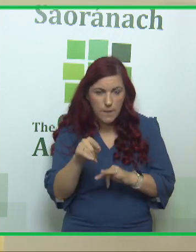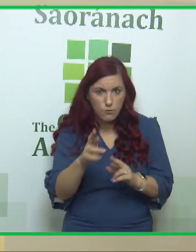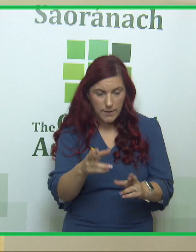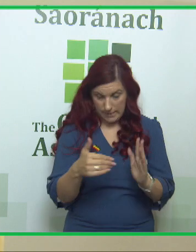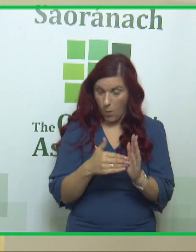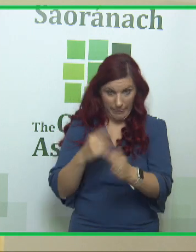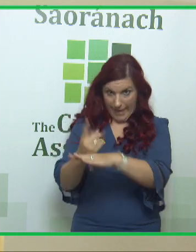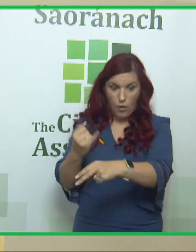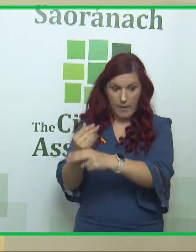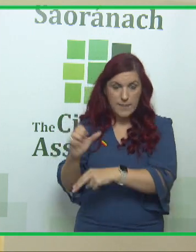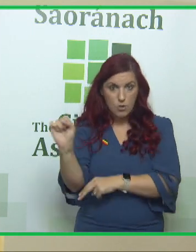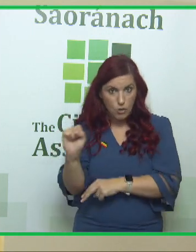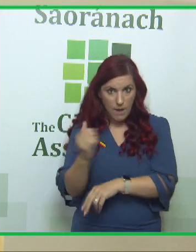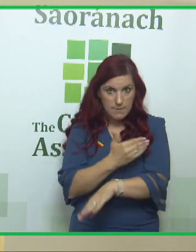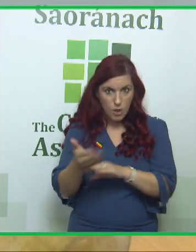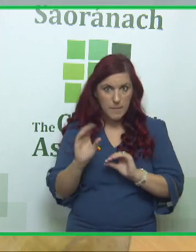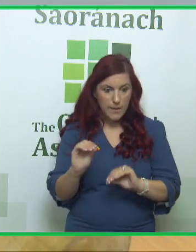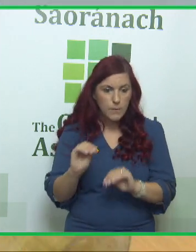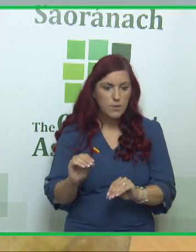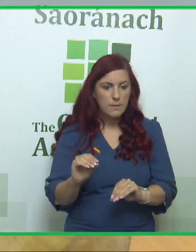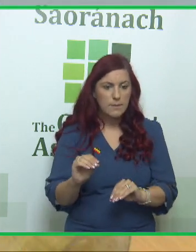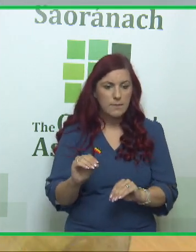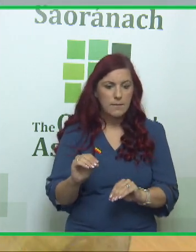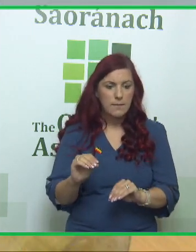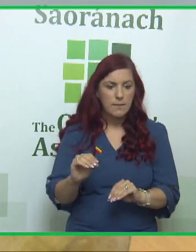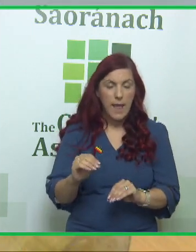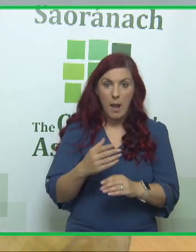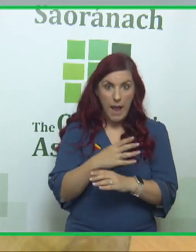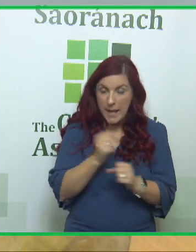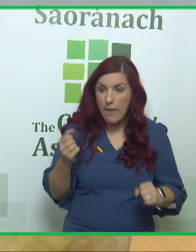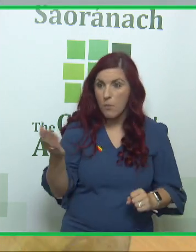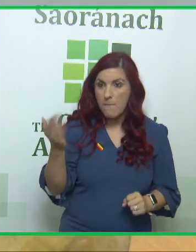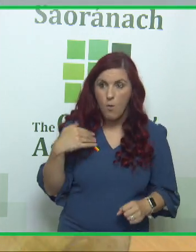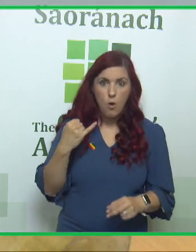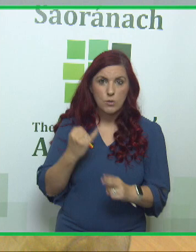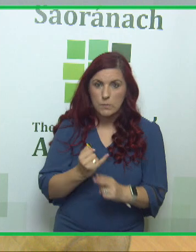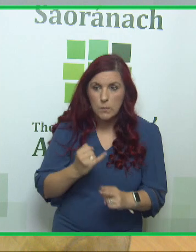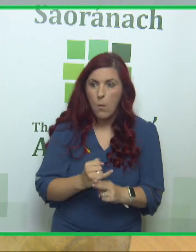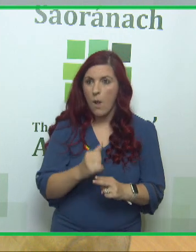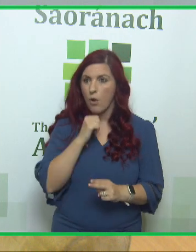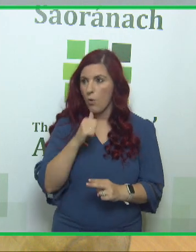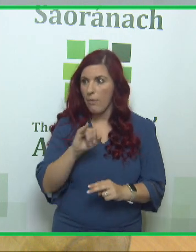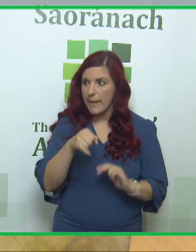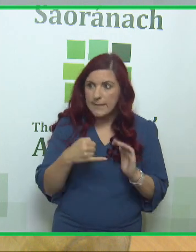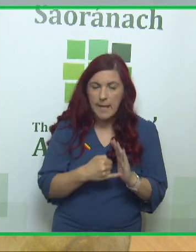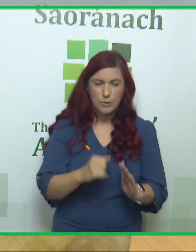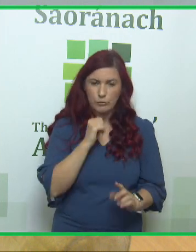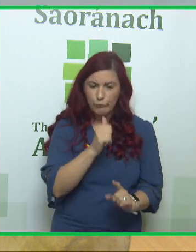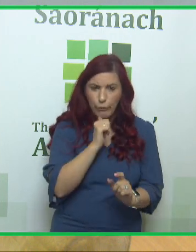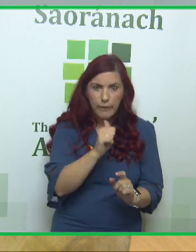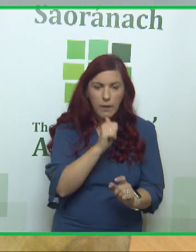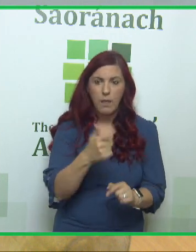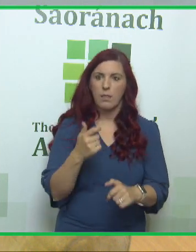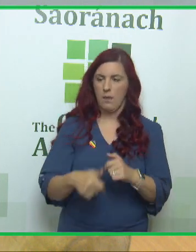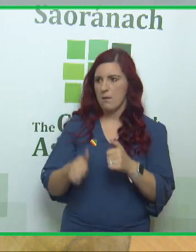in Soilse. I never had education before. I never really went to school. I never done any exams or junior cert or anything like that. So when I went to